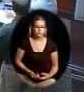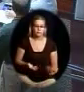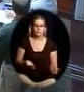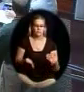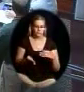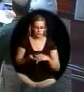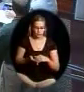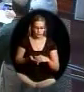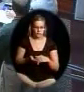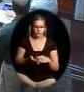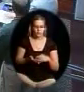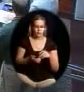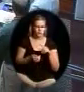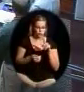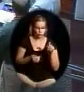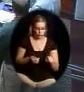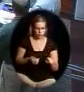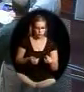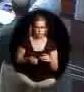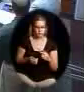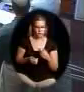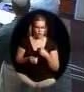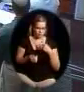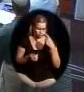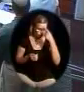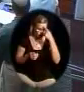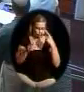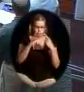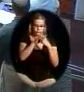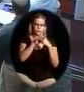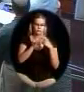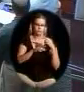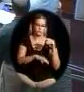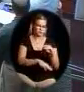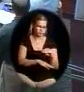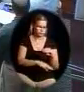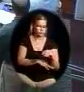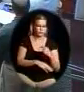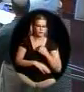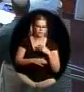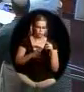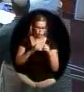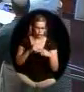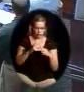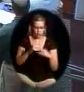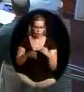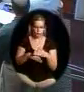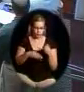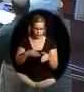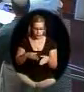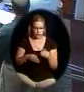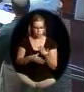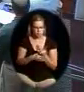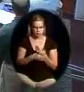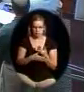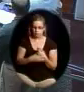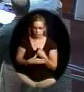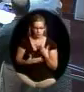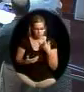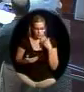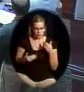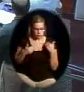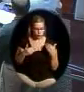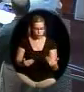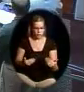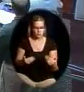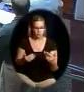Again, this is a question that I had thought of this afternoon, and I had read it over the weekend, and it has been bothering me, and I think I'll go ahead and